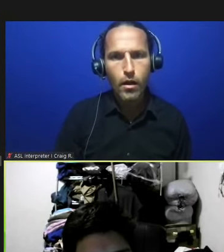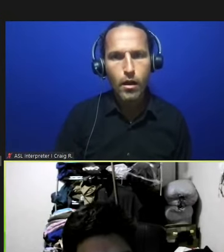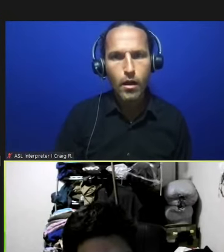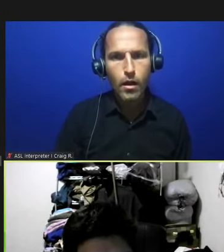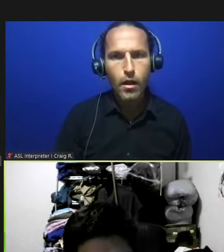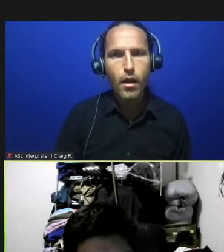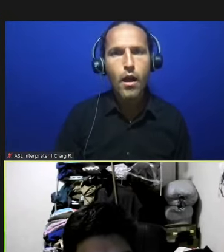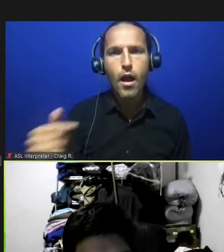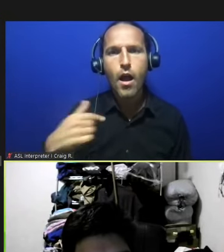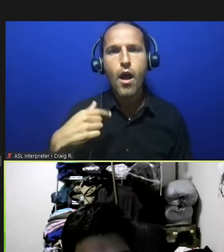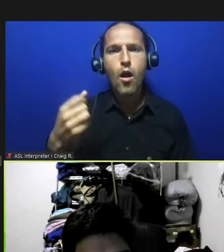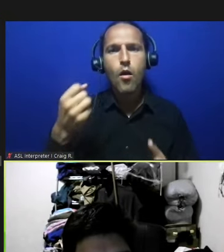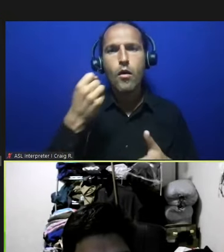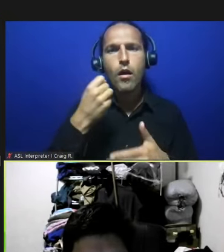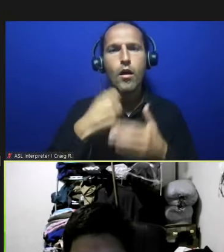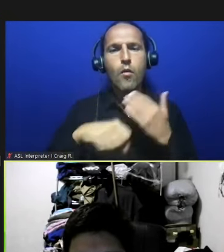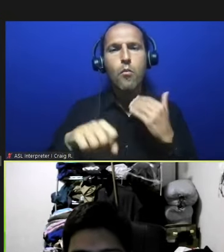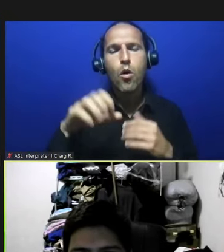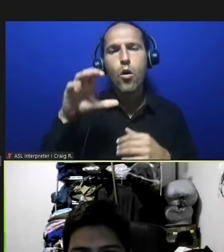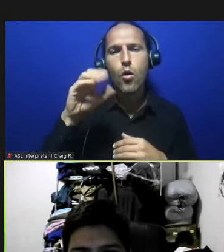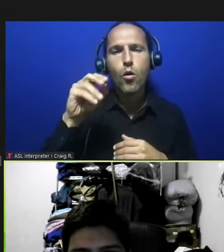When I was born in Coney Island,